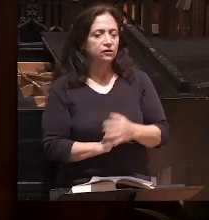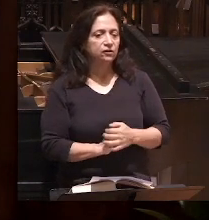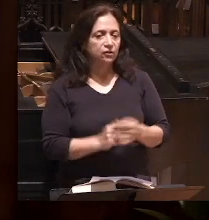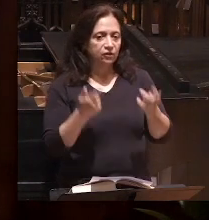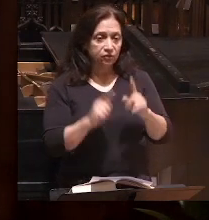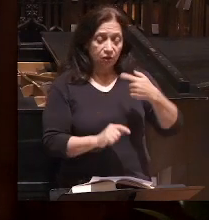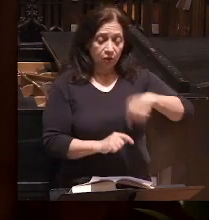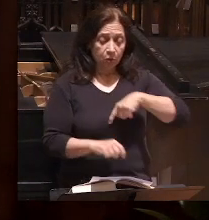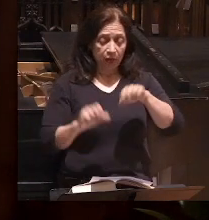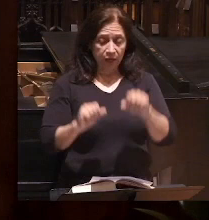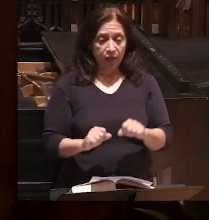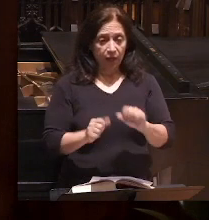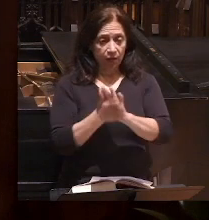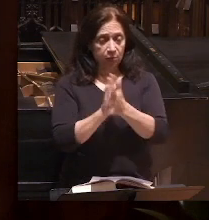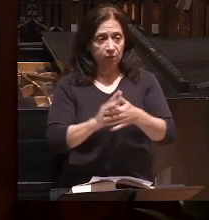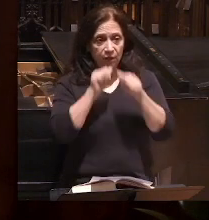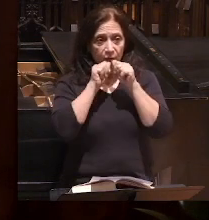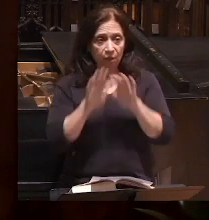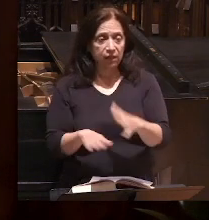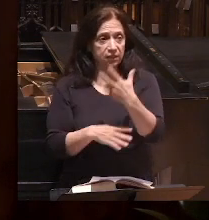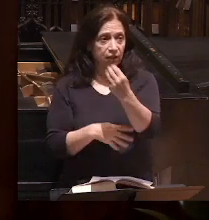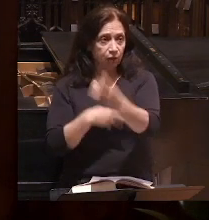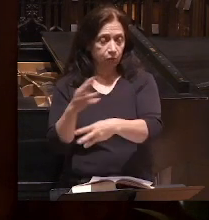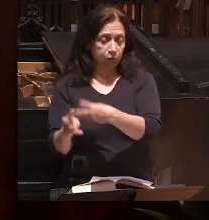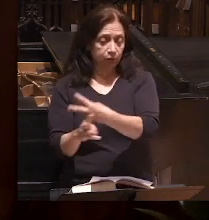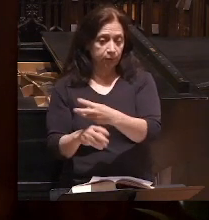so that we might be a blessing to the world,